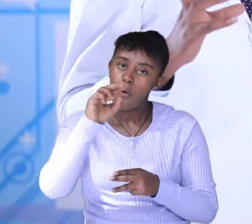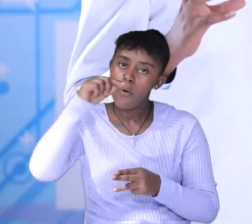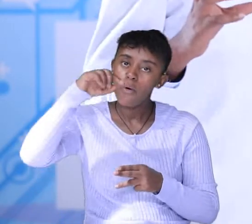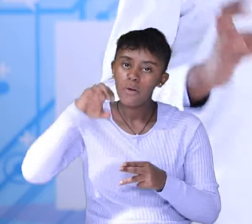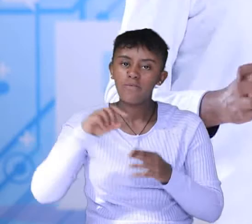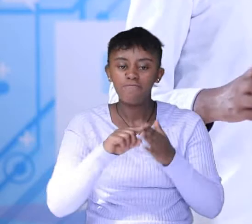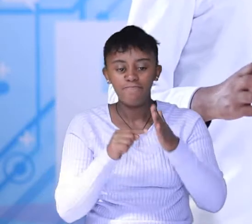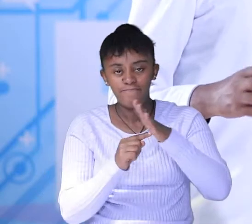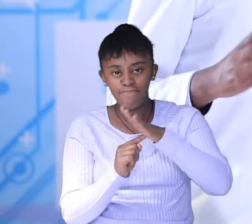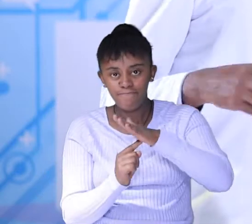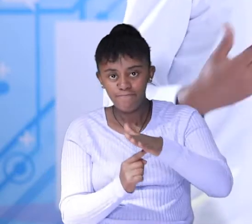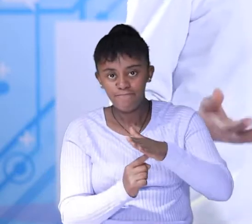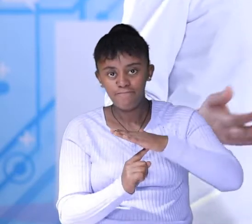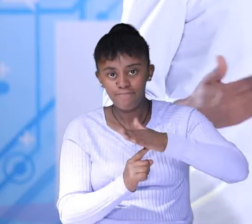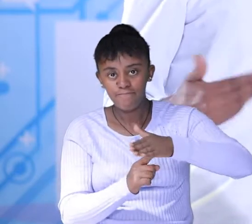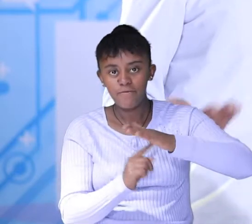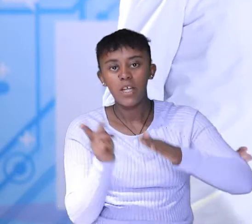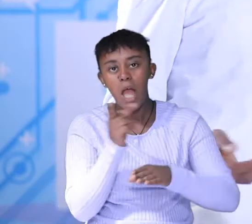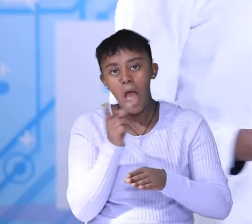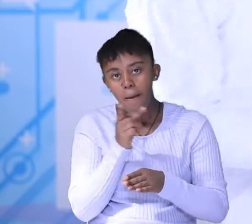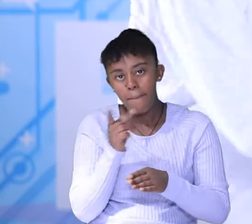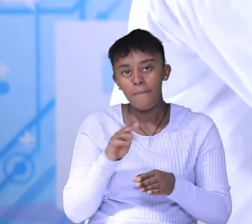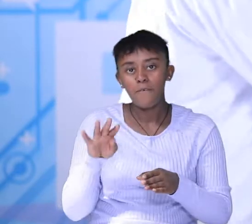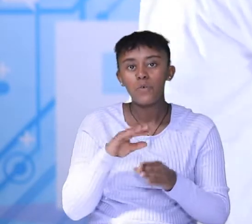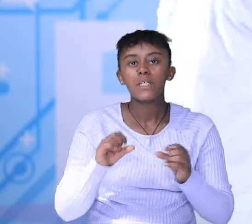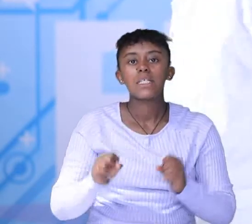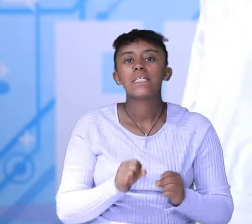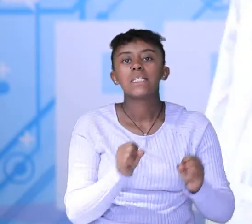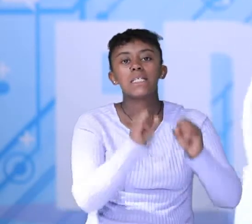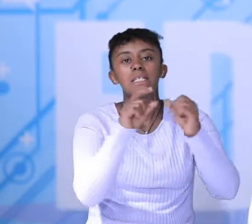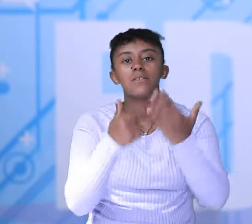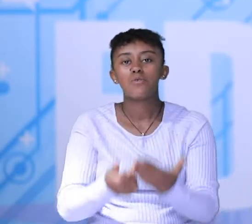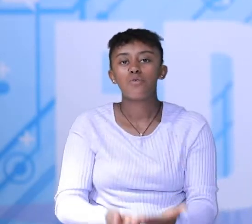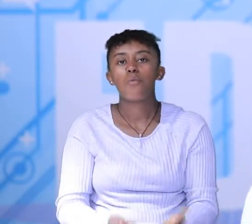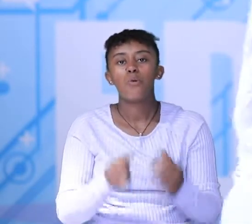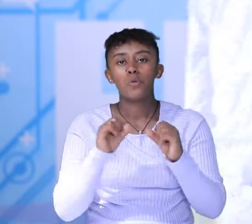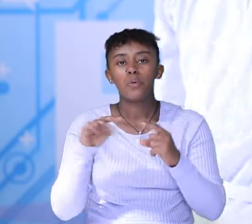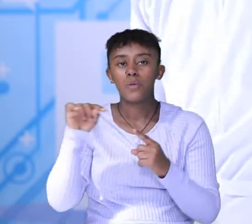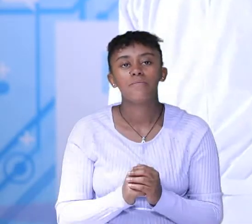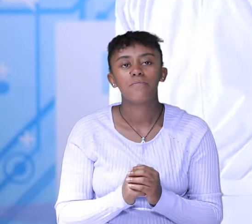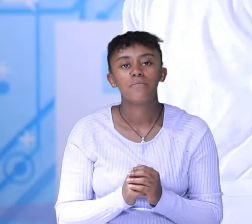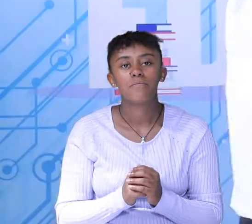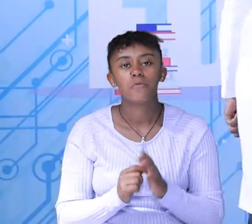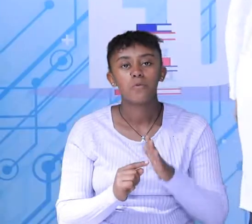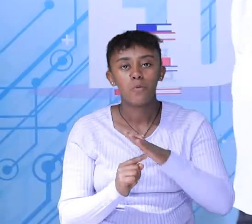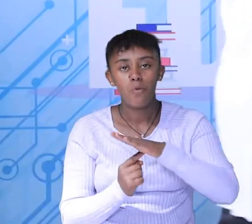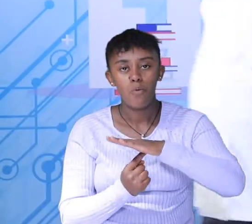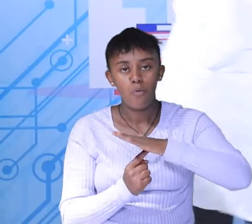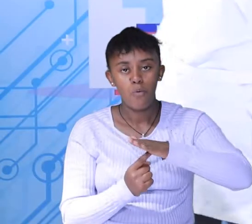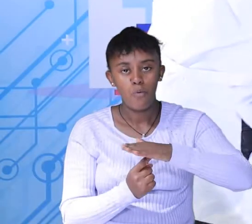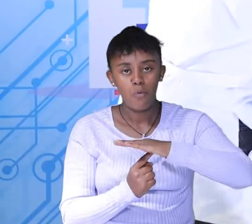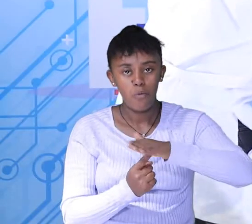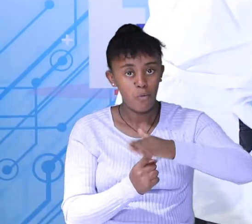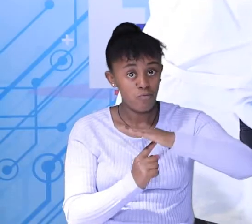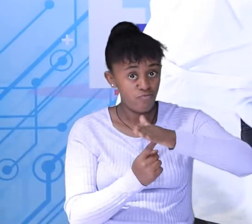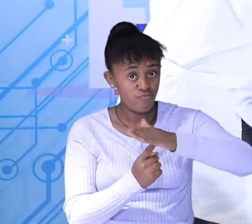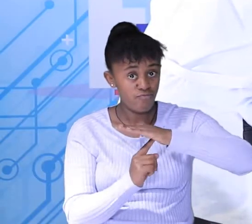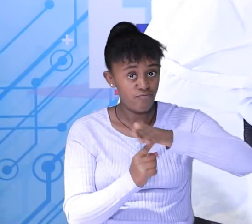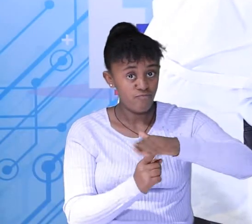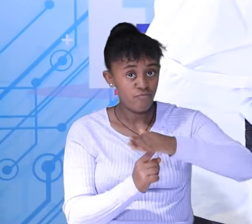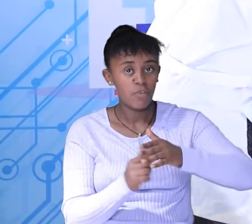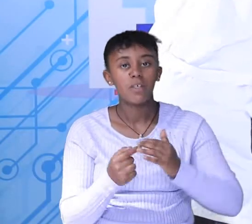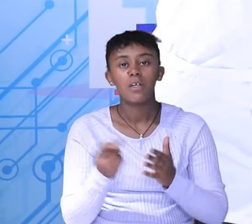is 12 millitesla. This is what the given variables are. Therefore, at last we are asked to find